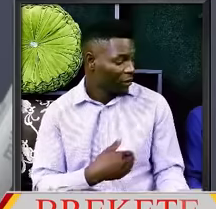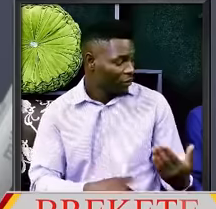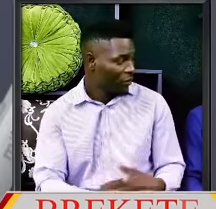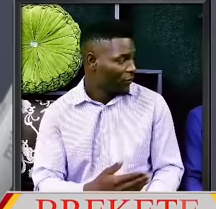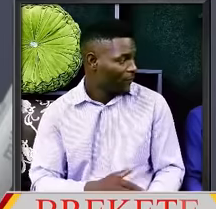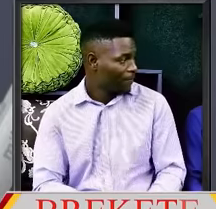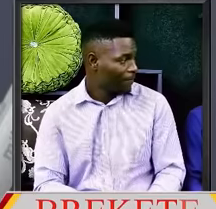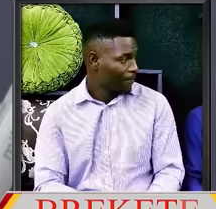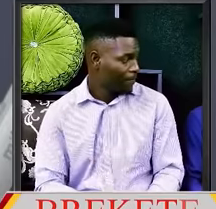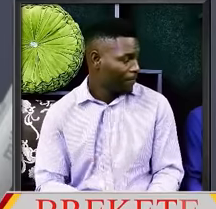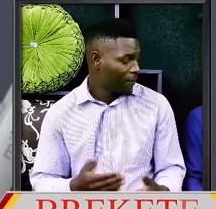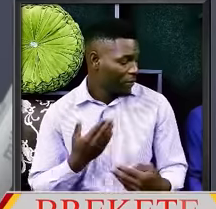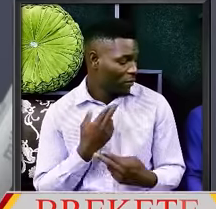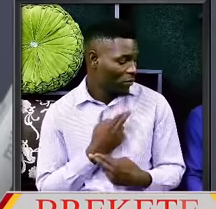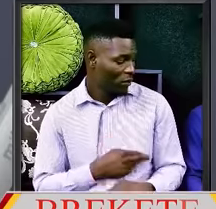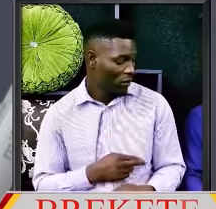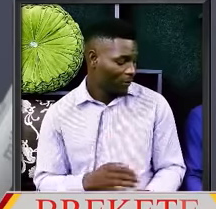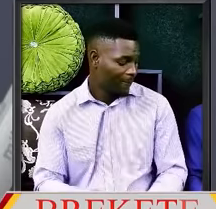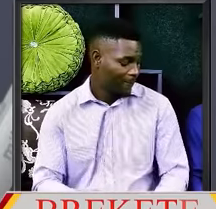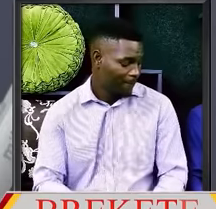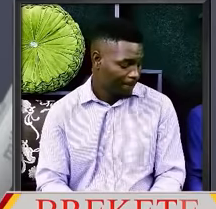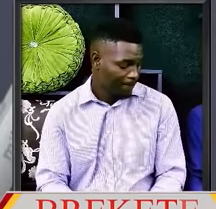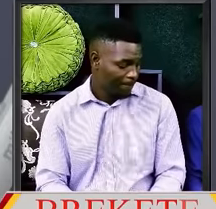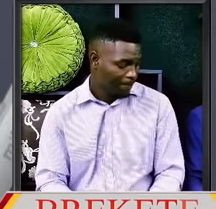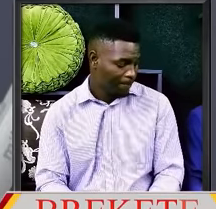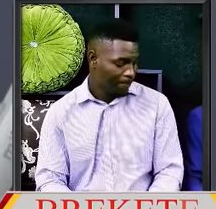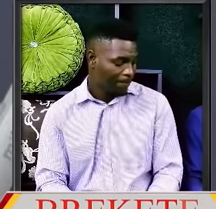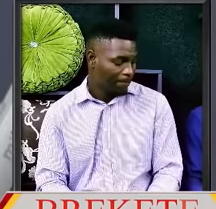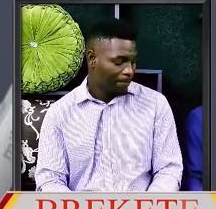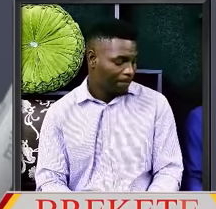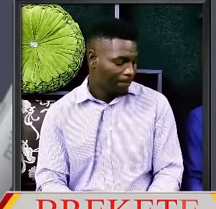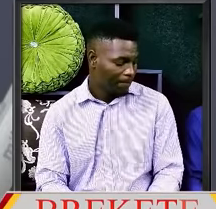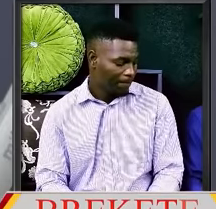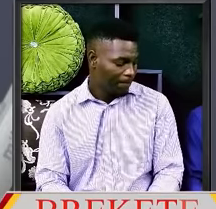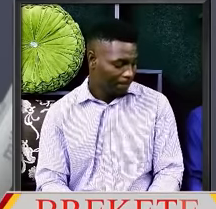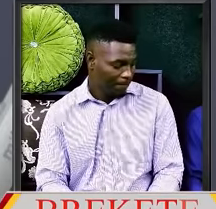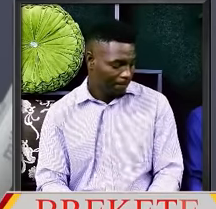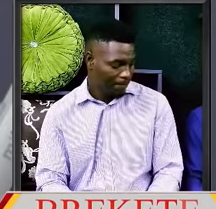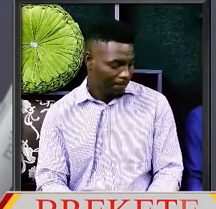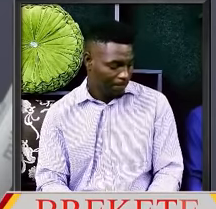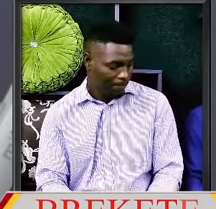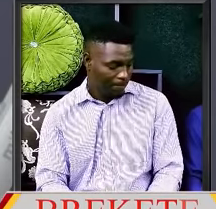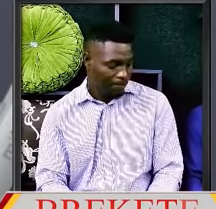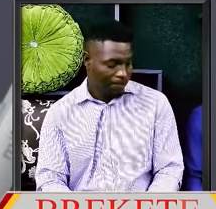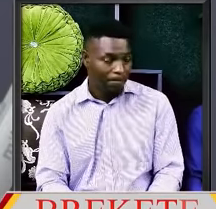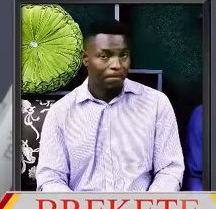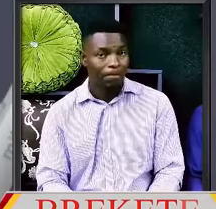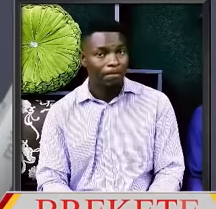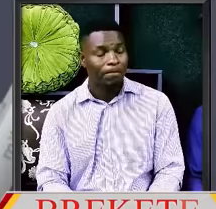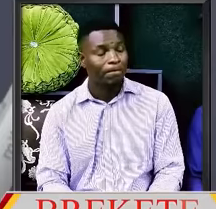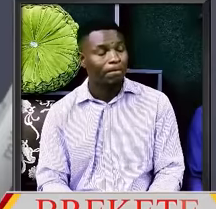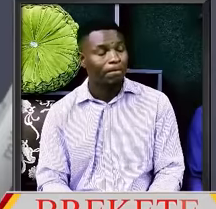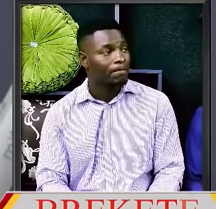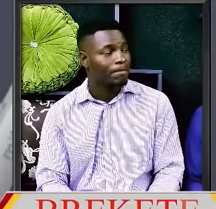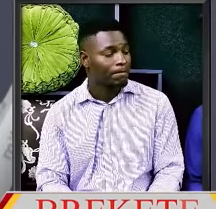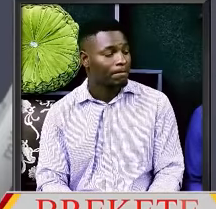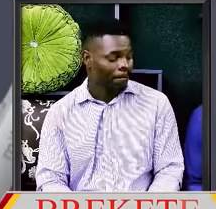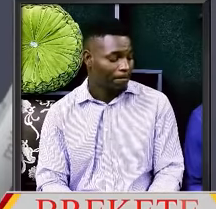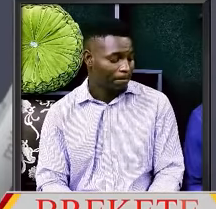Her husband was. So she's the one that made us know what was going on. When Mohbad